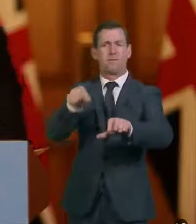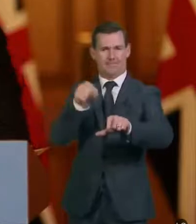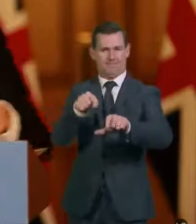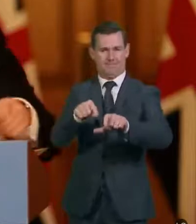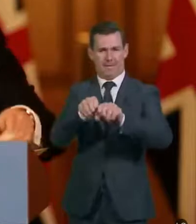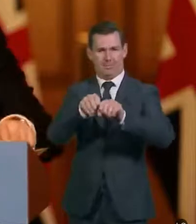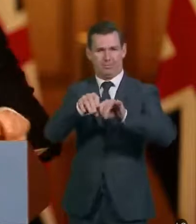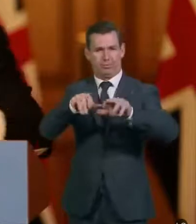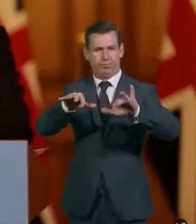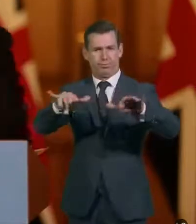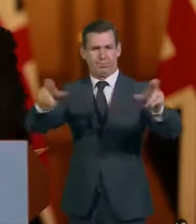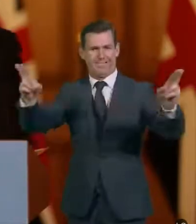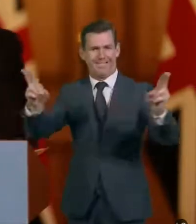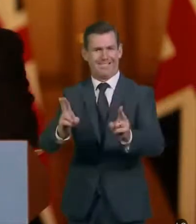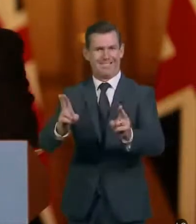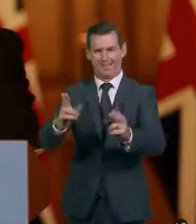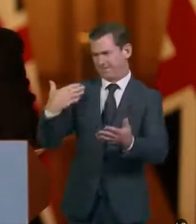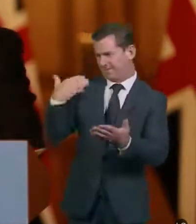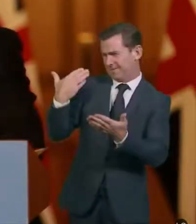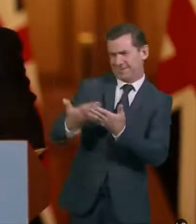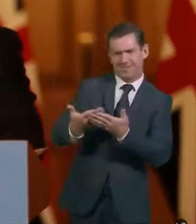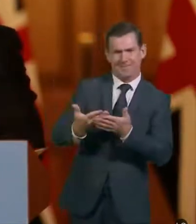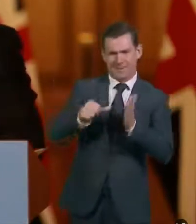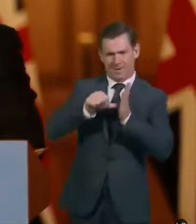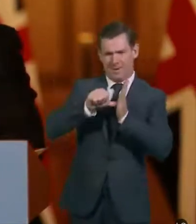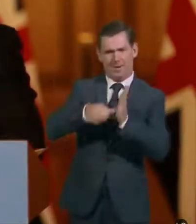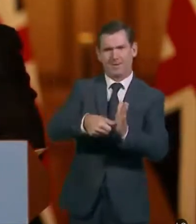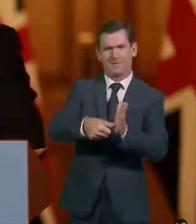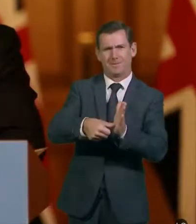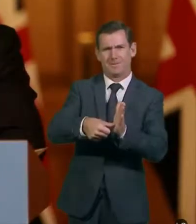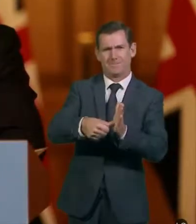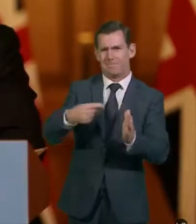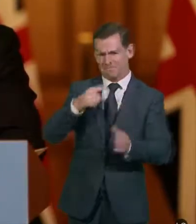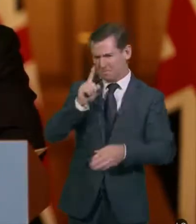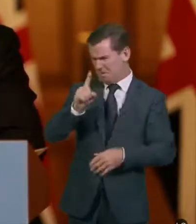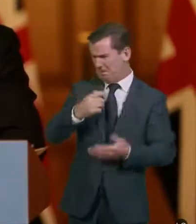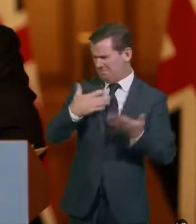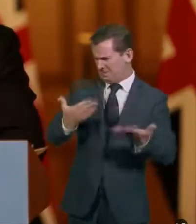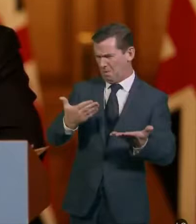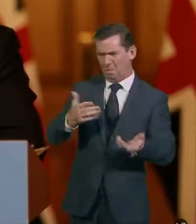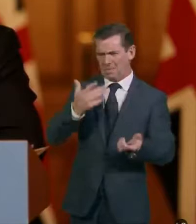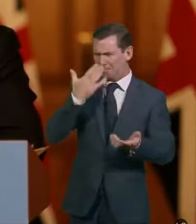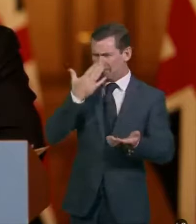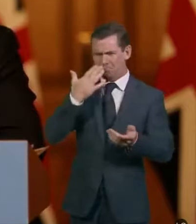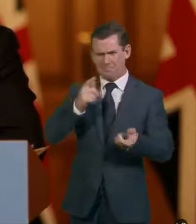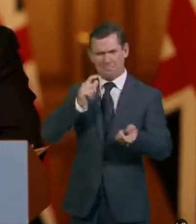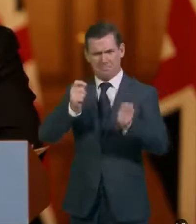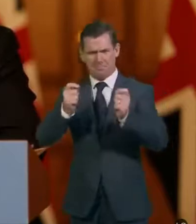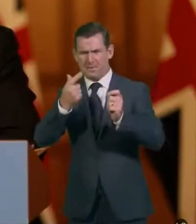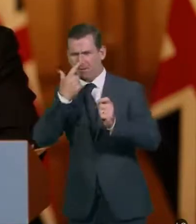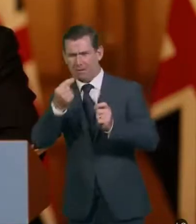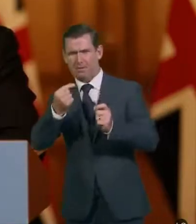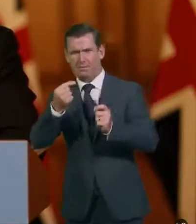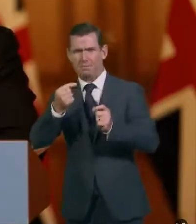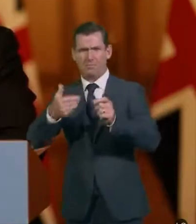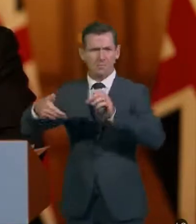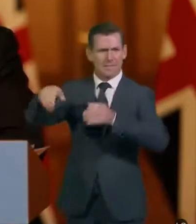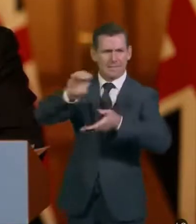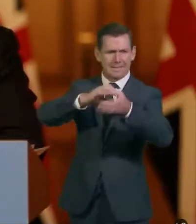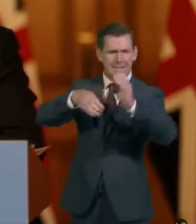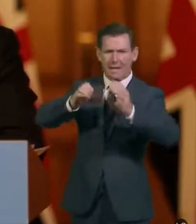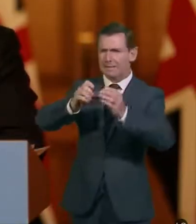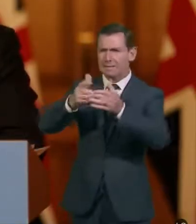to do this, but that is changing. Scientists and companies in Britain and around the world have